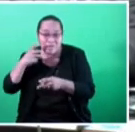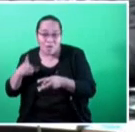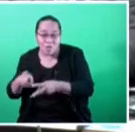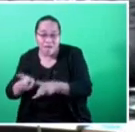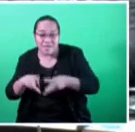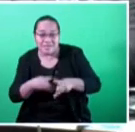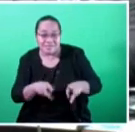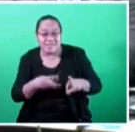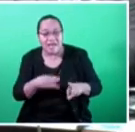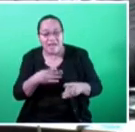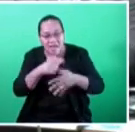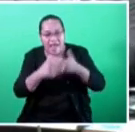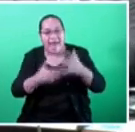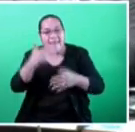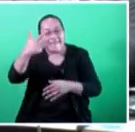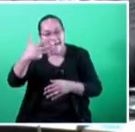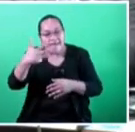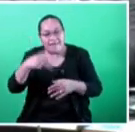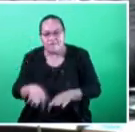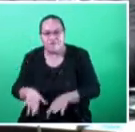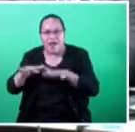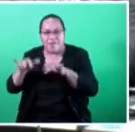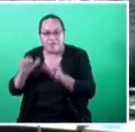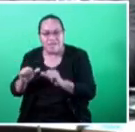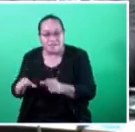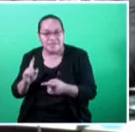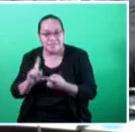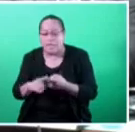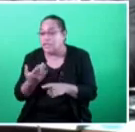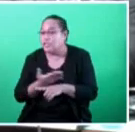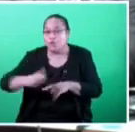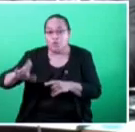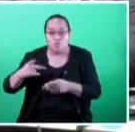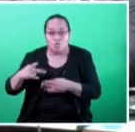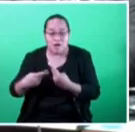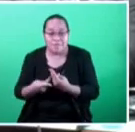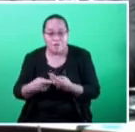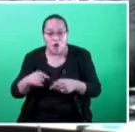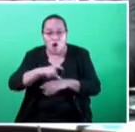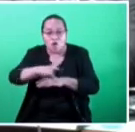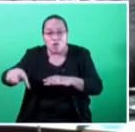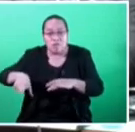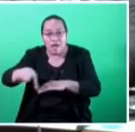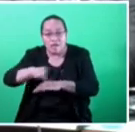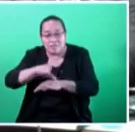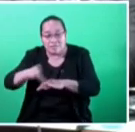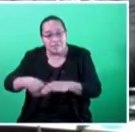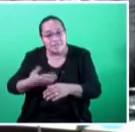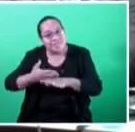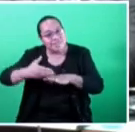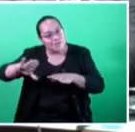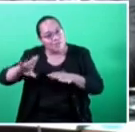out under the 9 programs: flood protection program, totally new program; coastal erosion protection program, totally